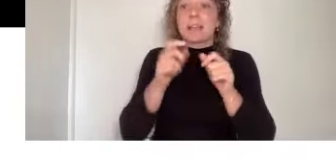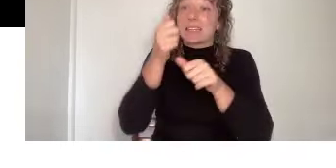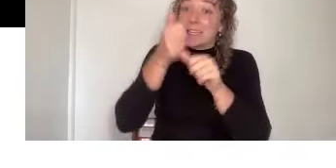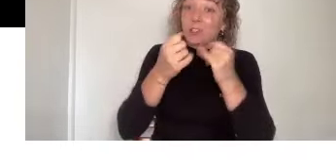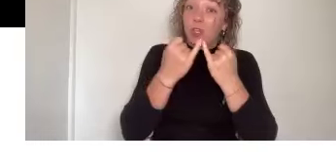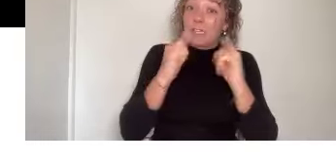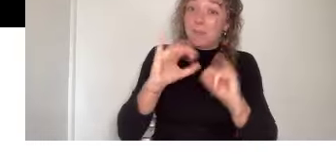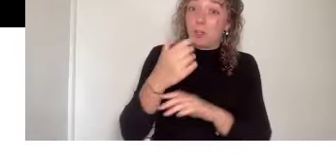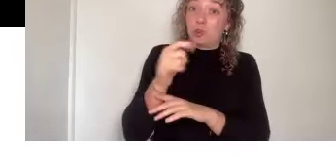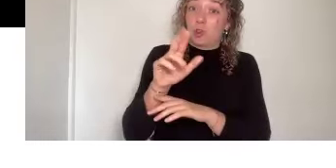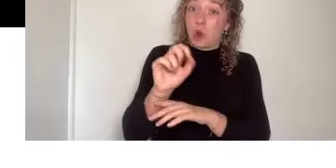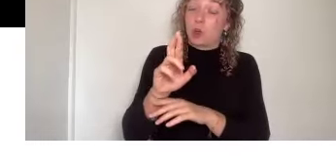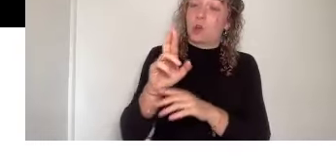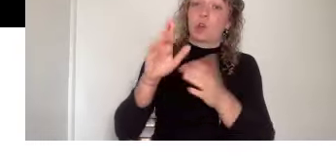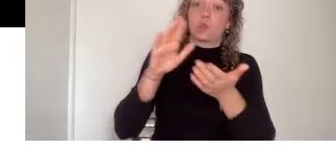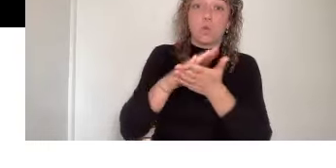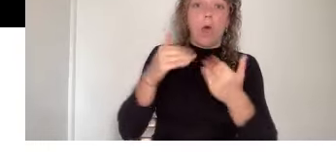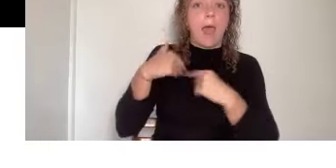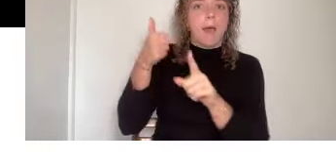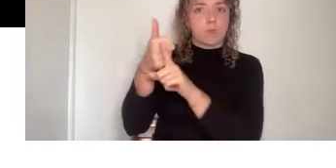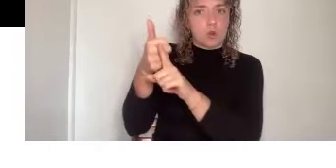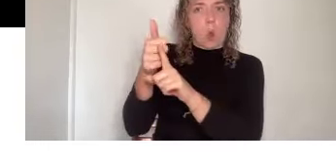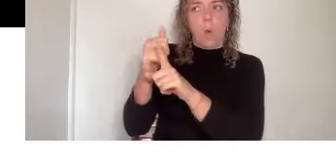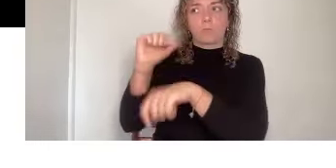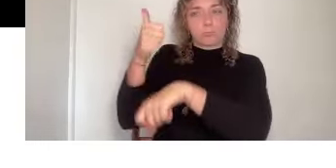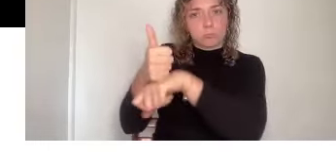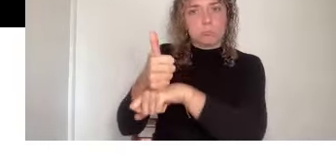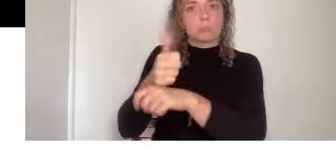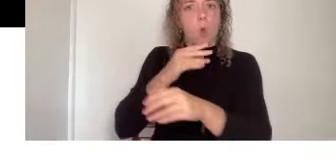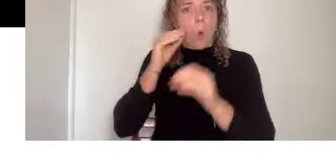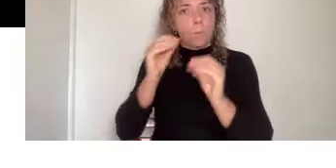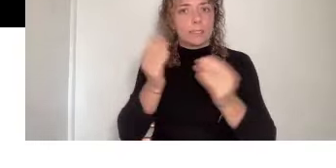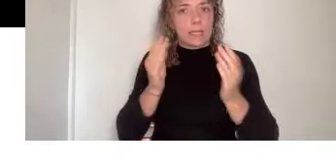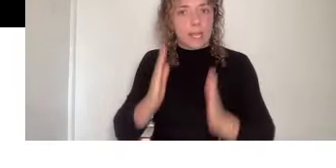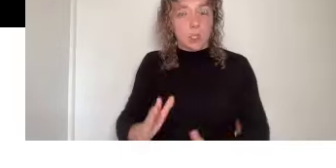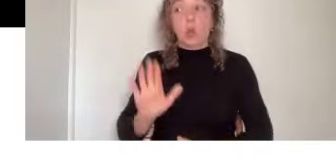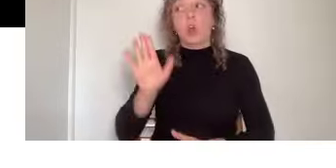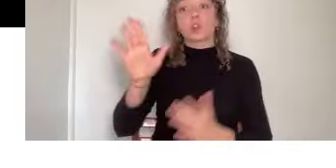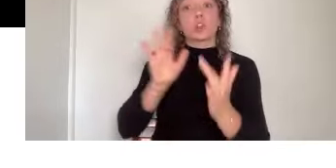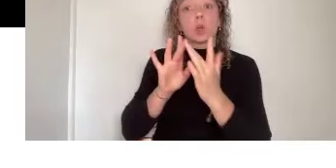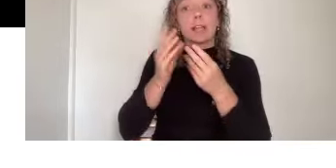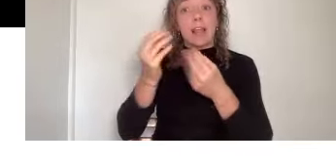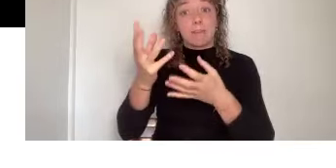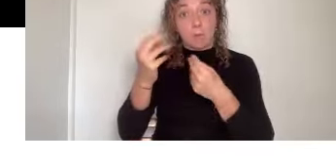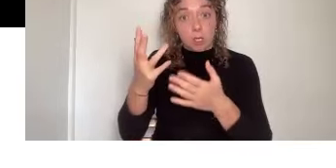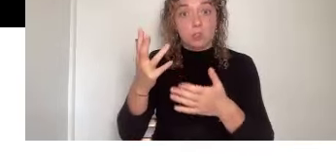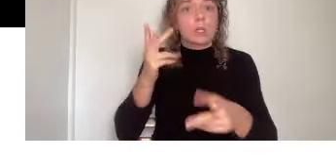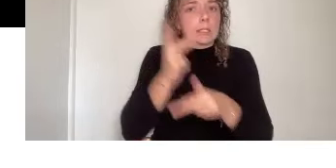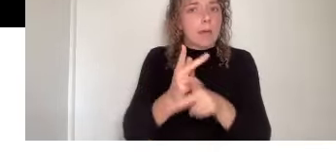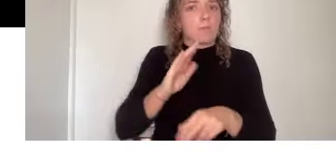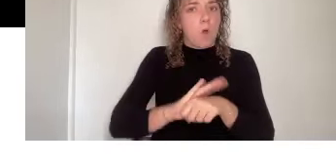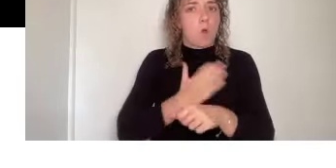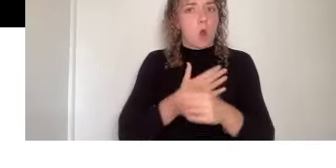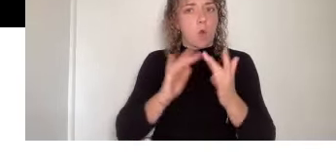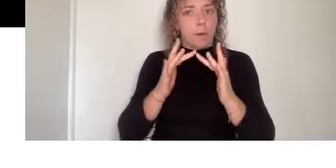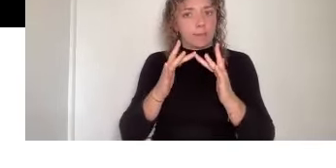charter school also has their own designated homeless liaison, and their contact information is, again, kept on our website